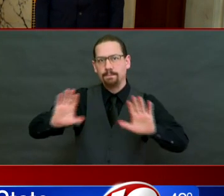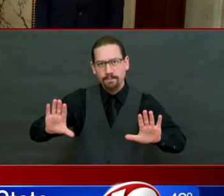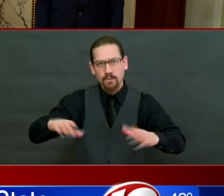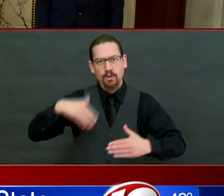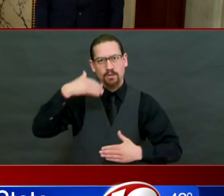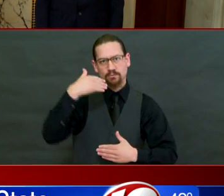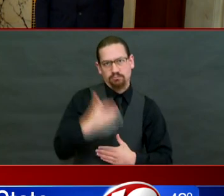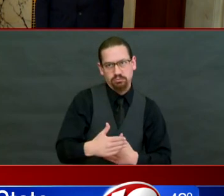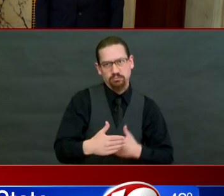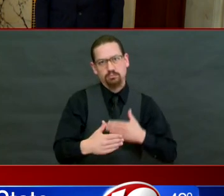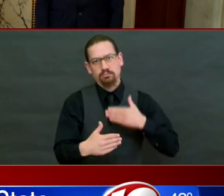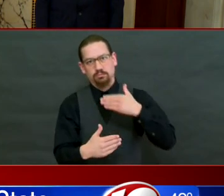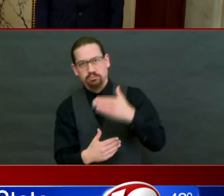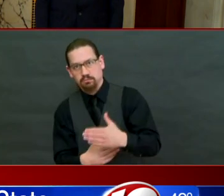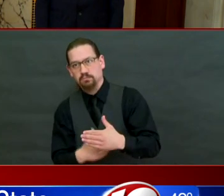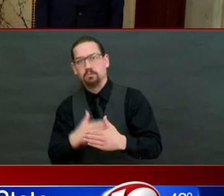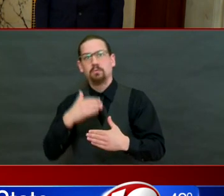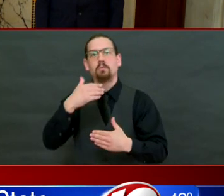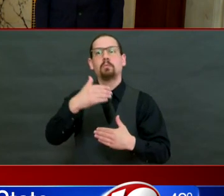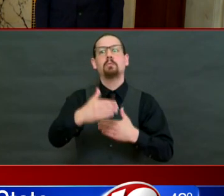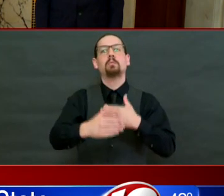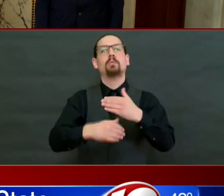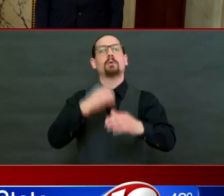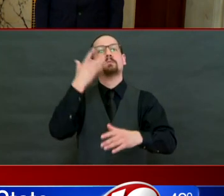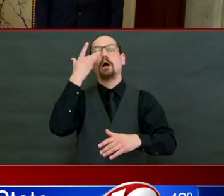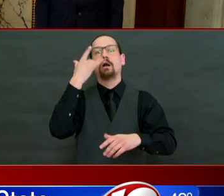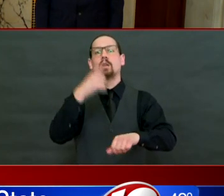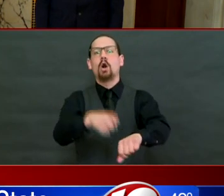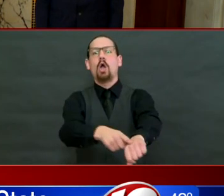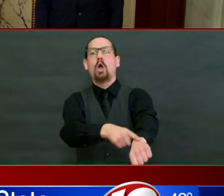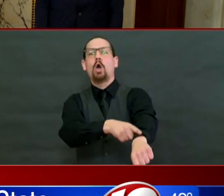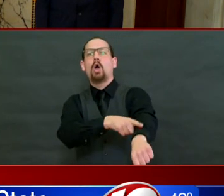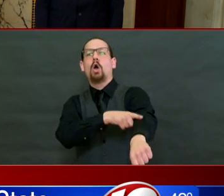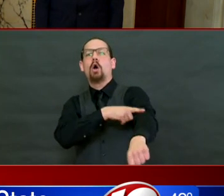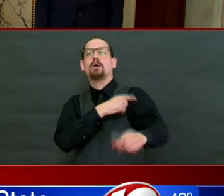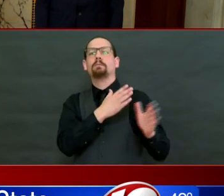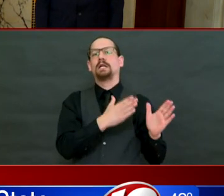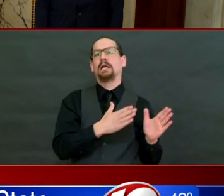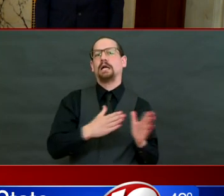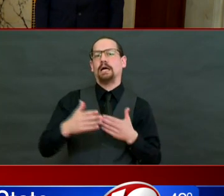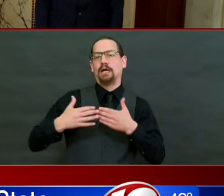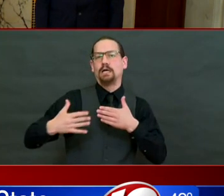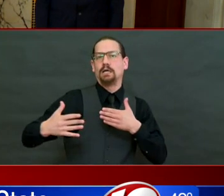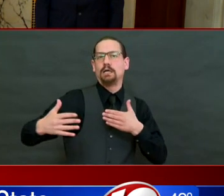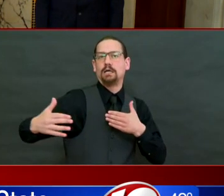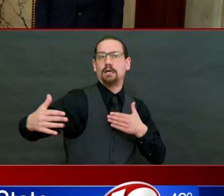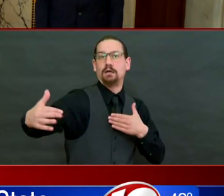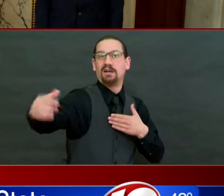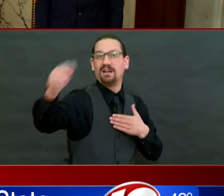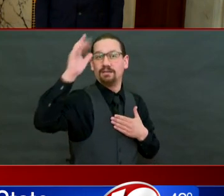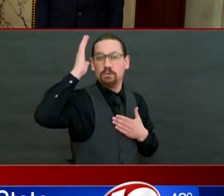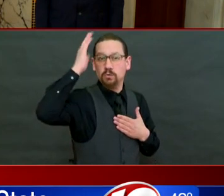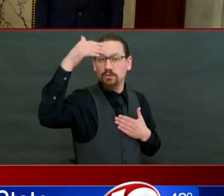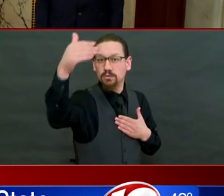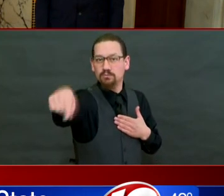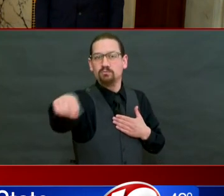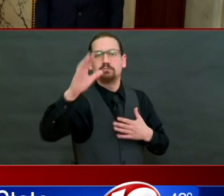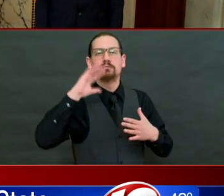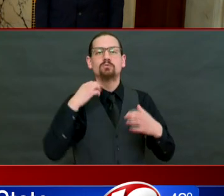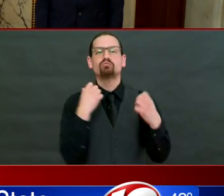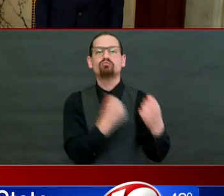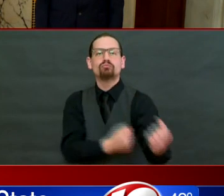that. By the way, no one's ever done this before, and I hope no other governor ever has to do it, shut down an economy and reopen an